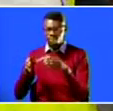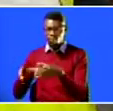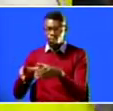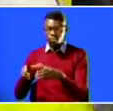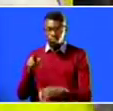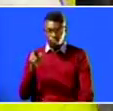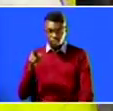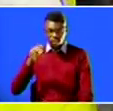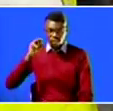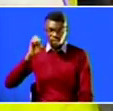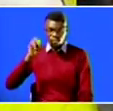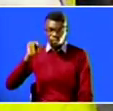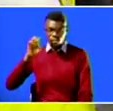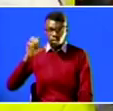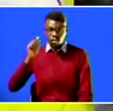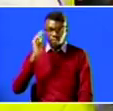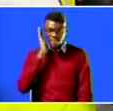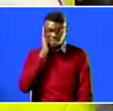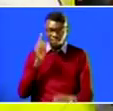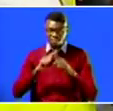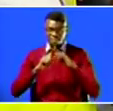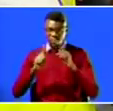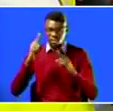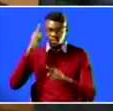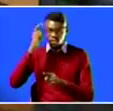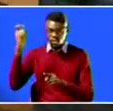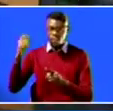Monica is deaf, but she won't silence her dreams.